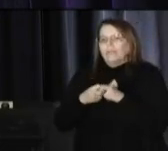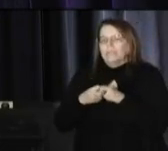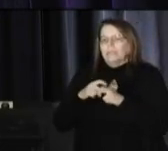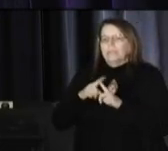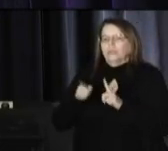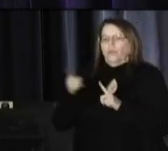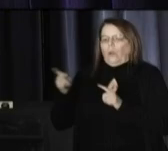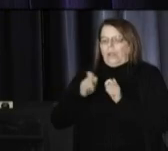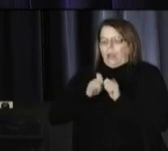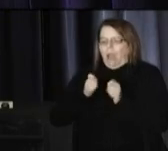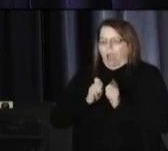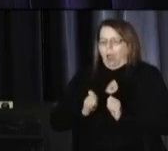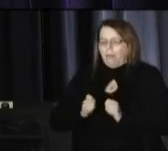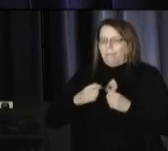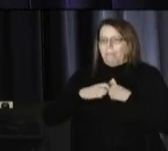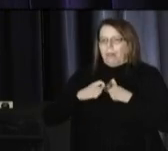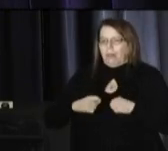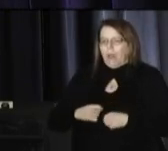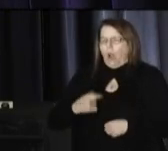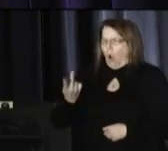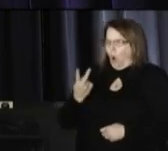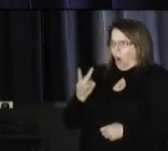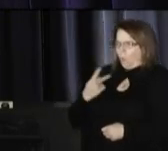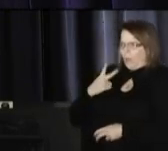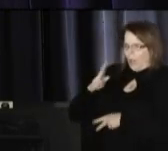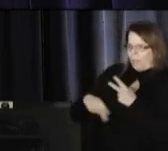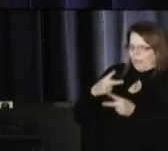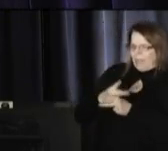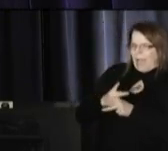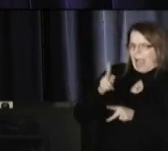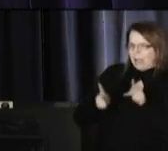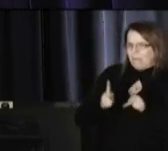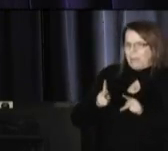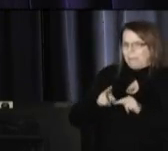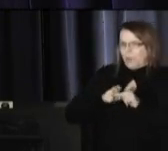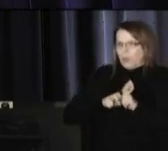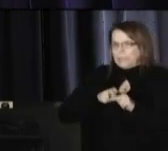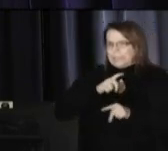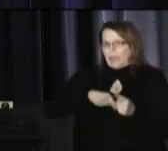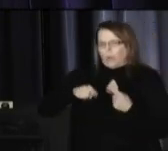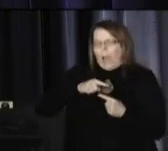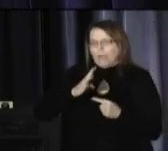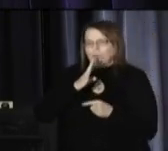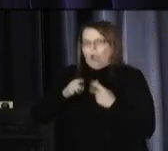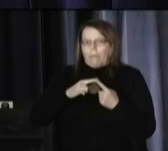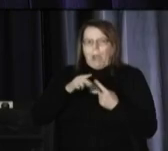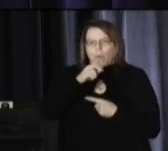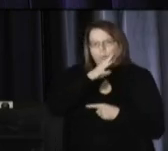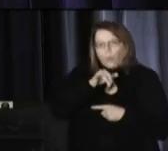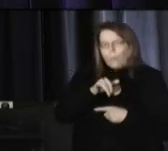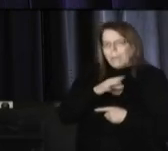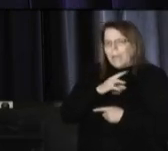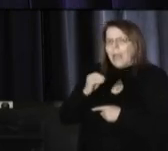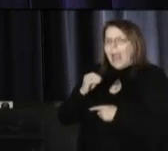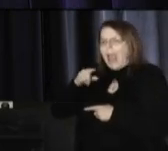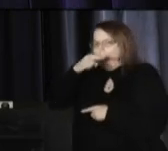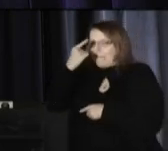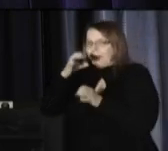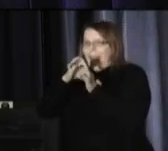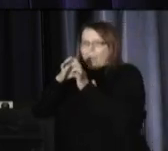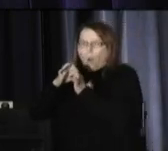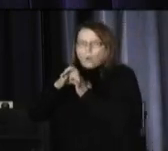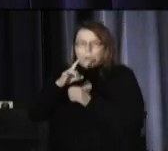blouse and asks, are we going to be the type of people who sit around talking about Rumi and black holes, or are we going to get naked? You